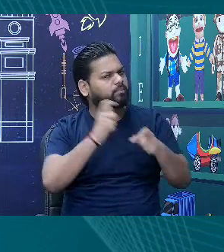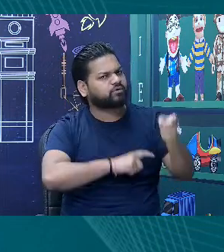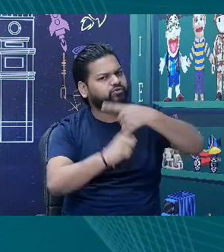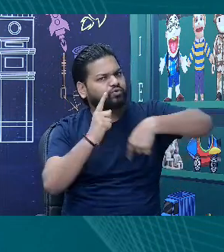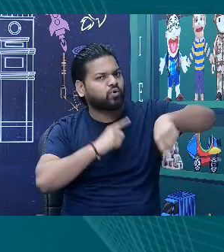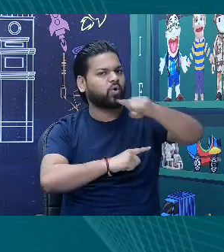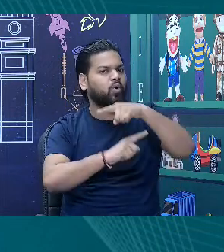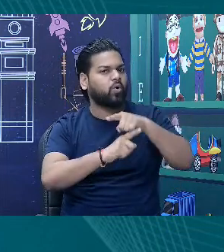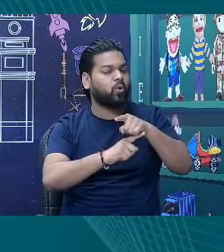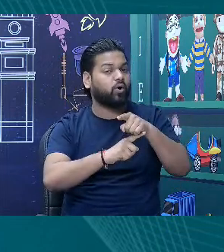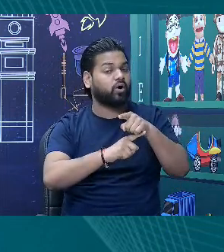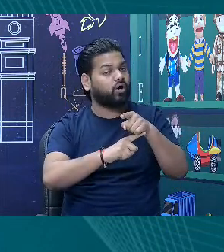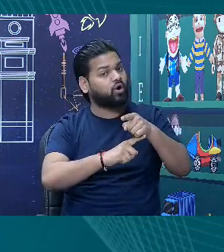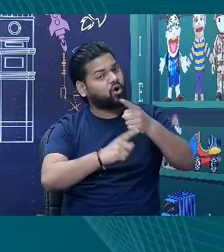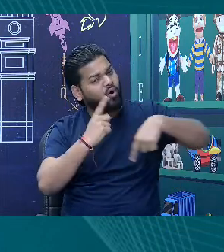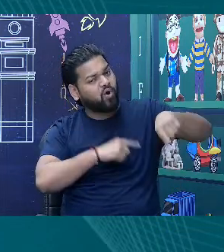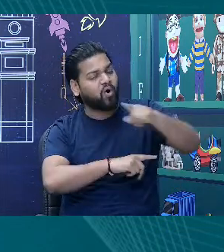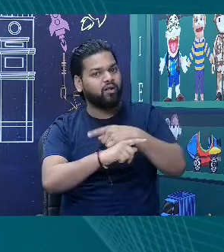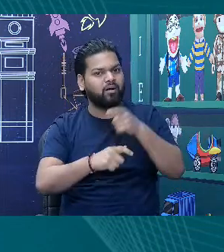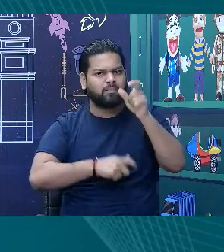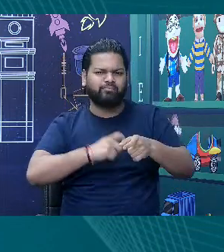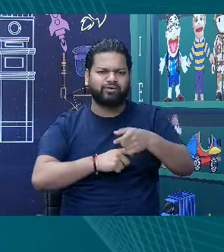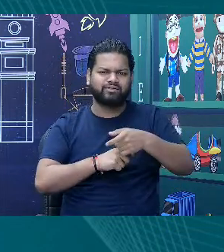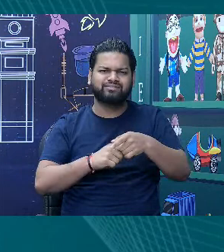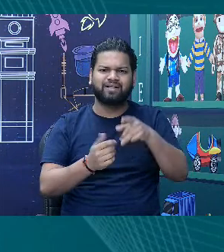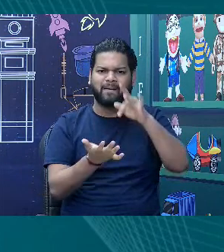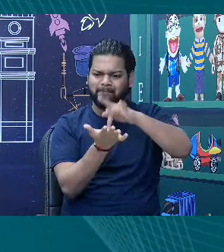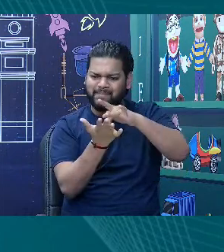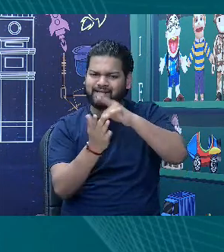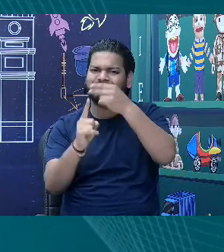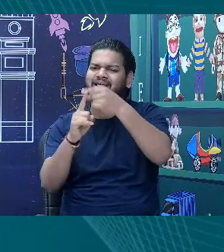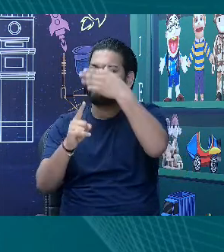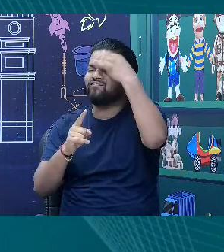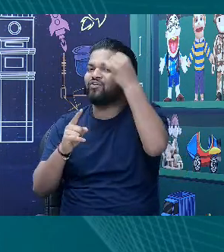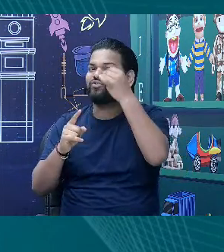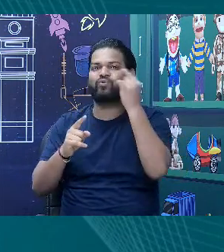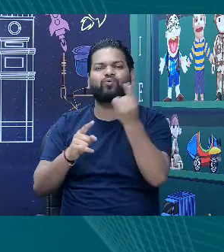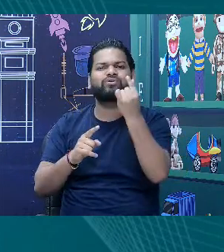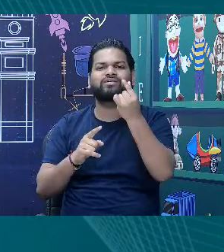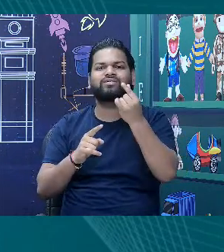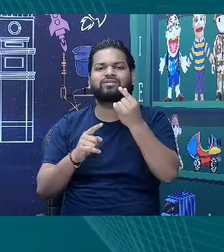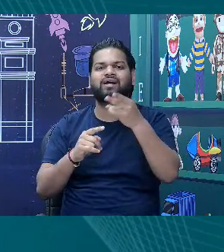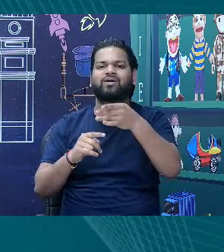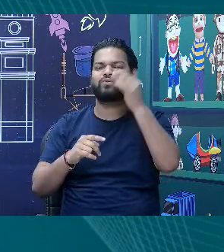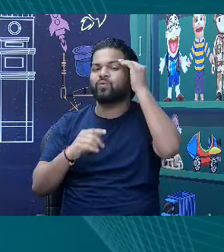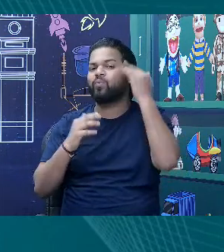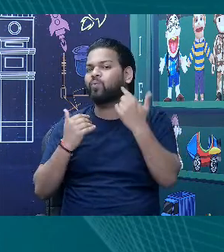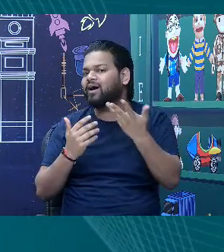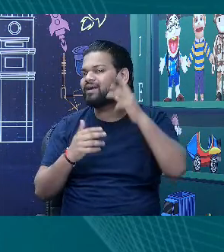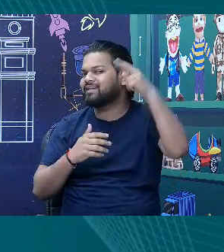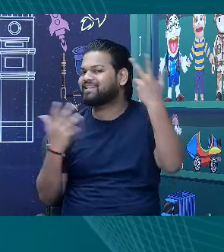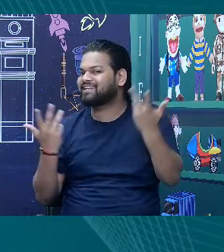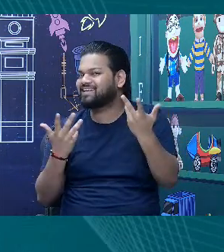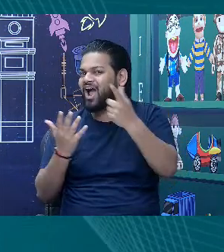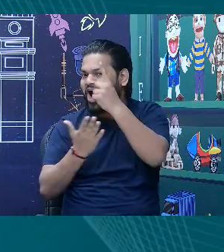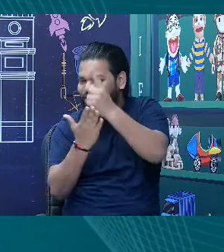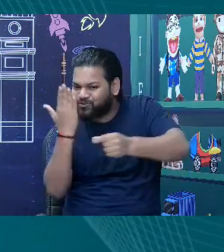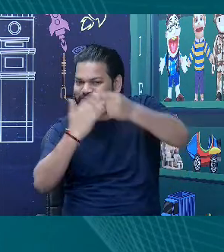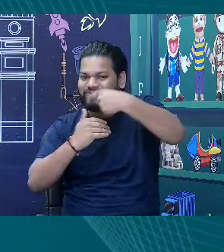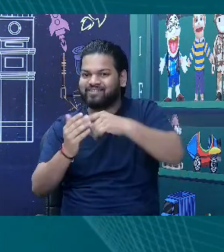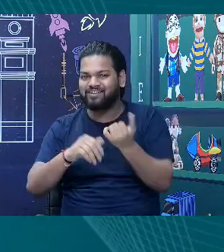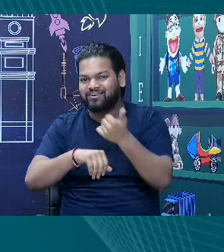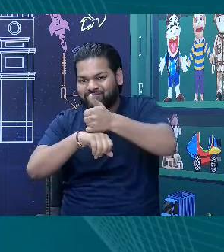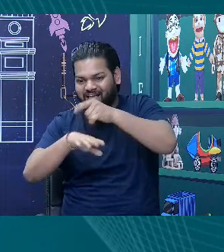town called Cambridge. They only know a university. Right. But what we are going to do is today we are going to look at Cambridge, the town, in the world